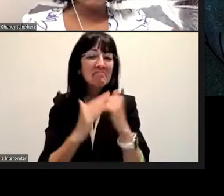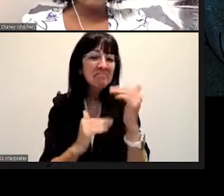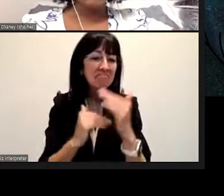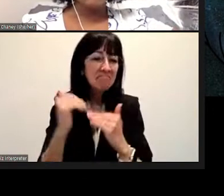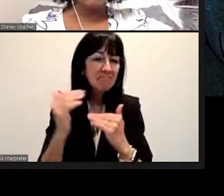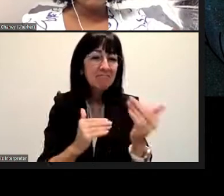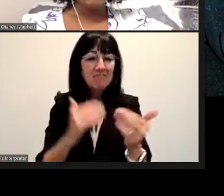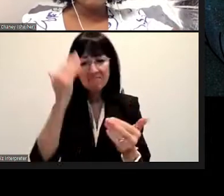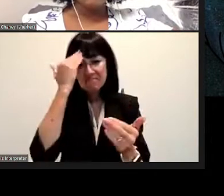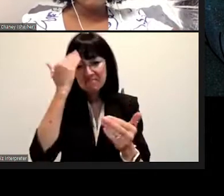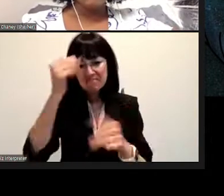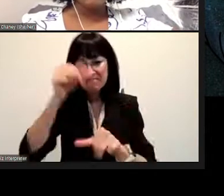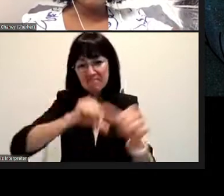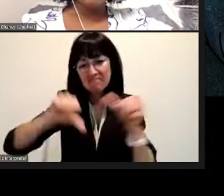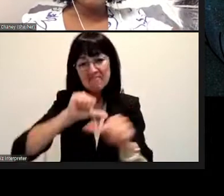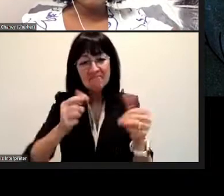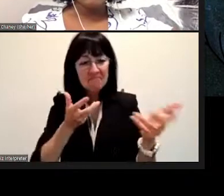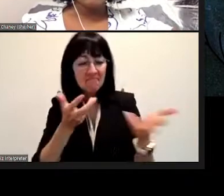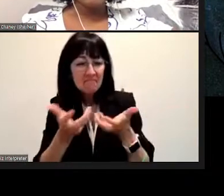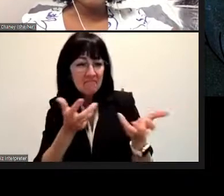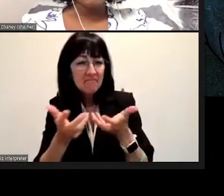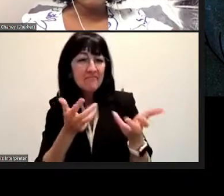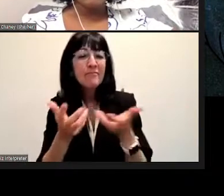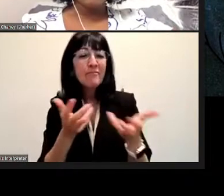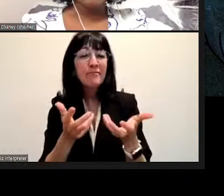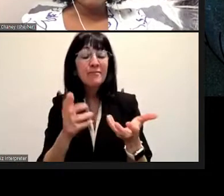where people are at physically in the world.